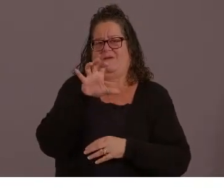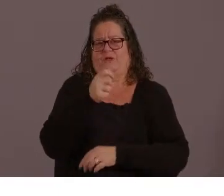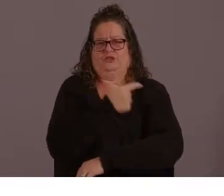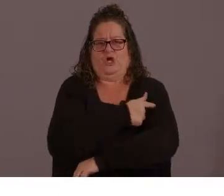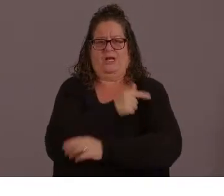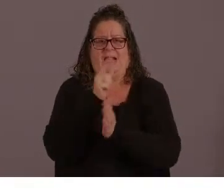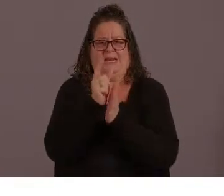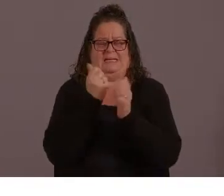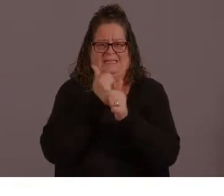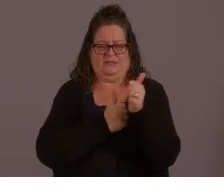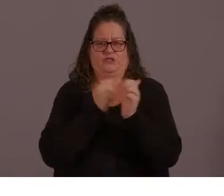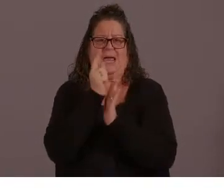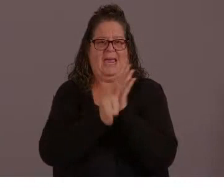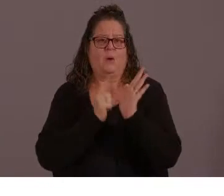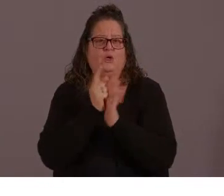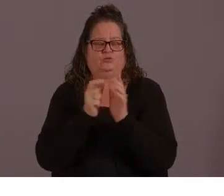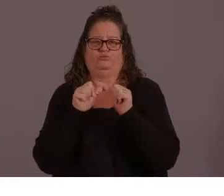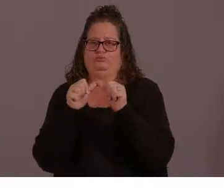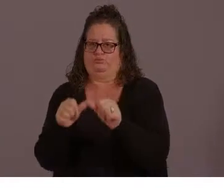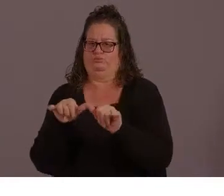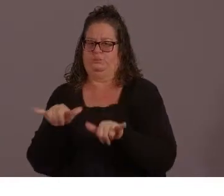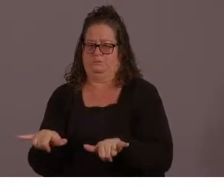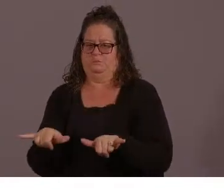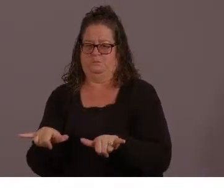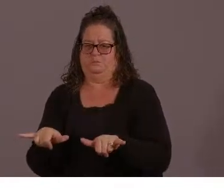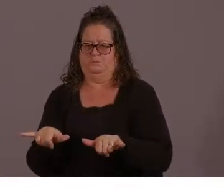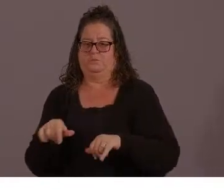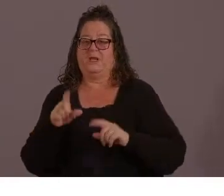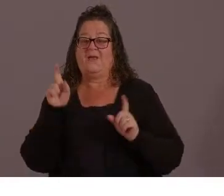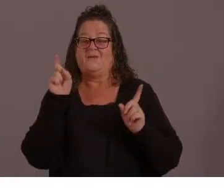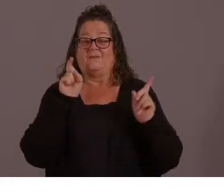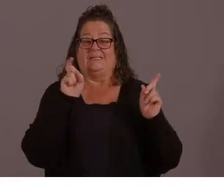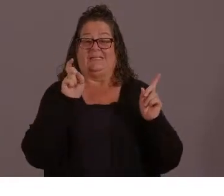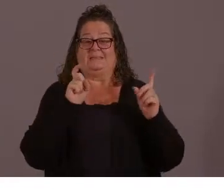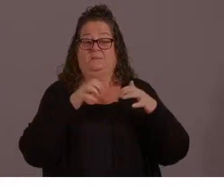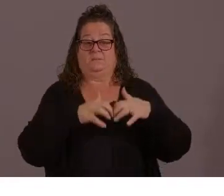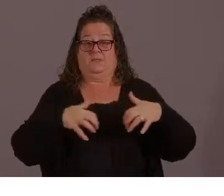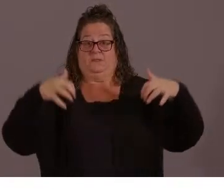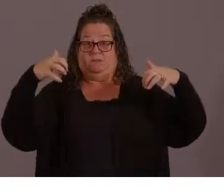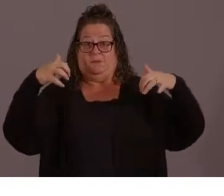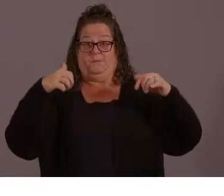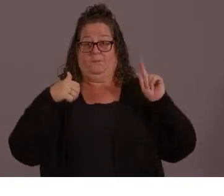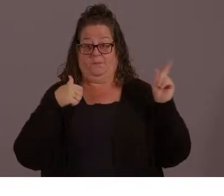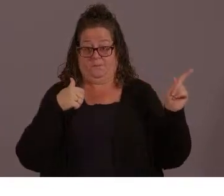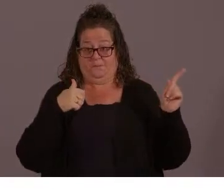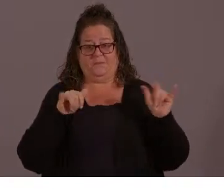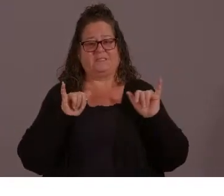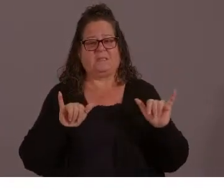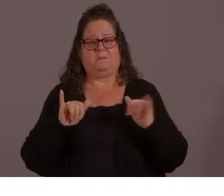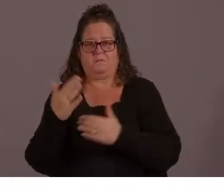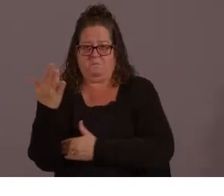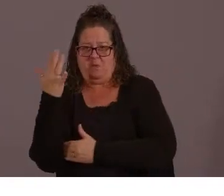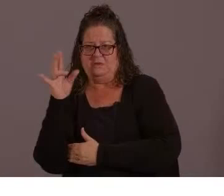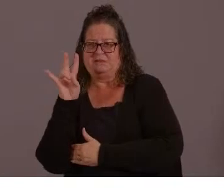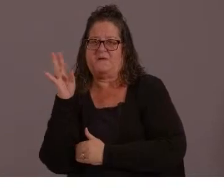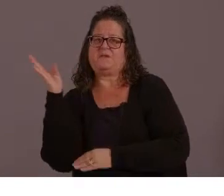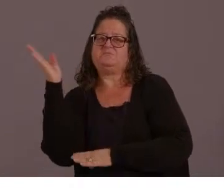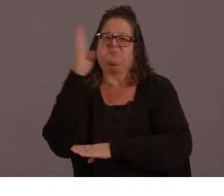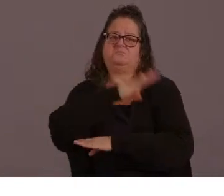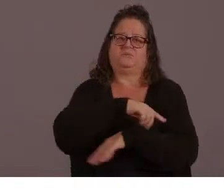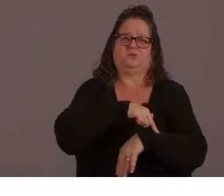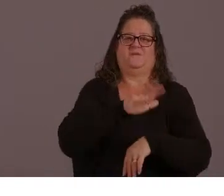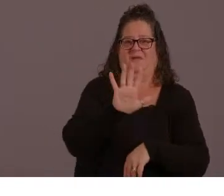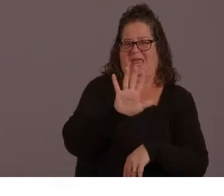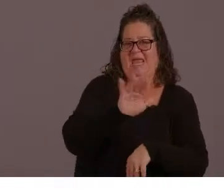For our Phoenix Municipal Stadium at this time, it will continue to operate from 7 a.m. to 5 p.m. We are working actively with